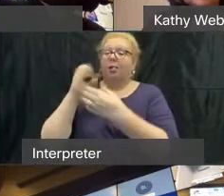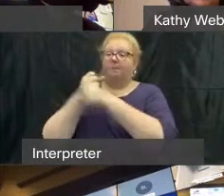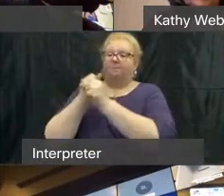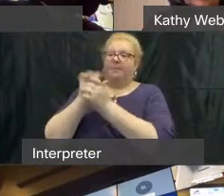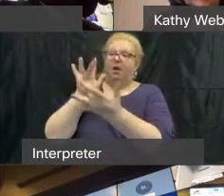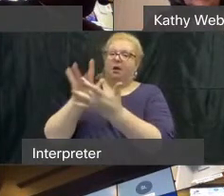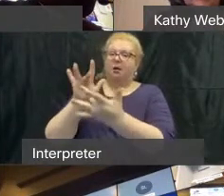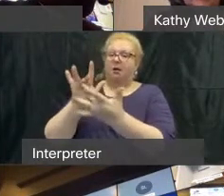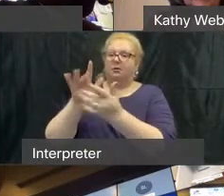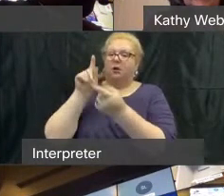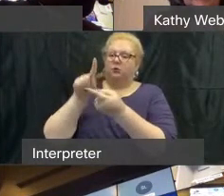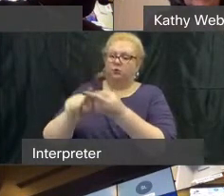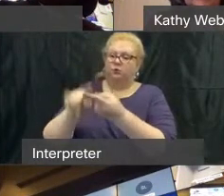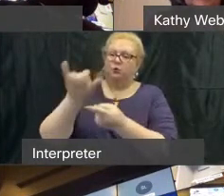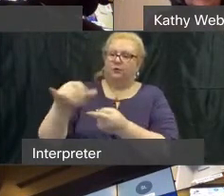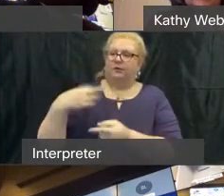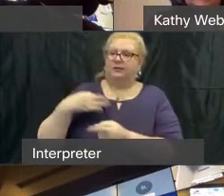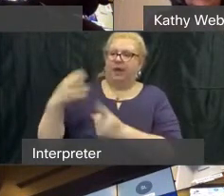applicant